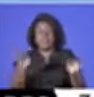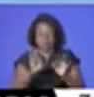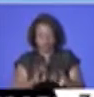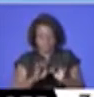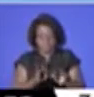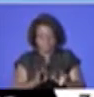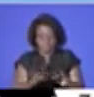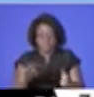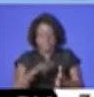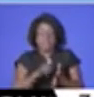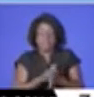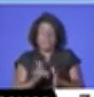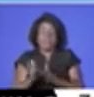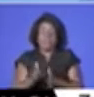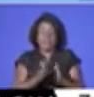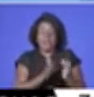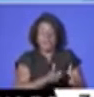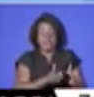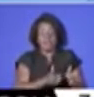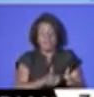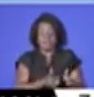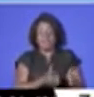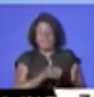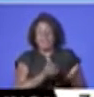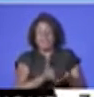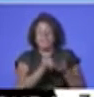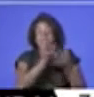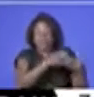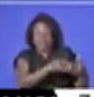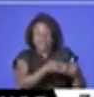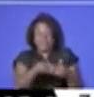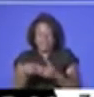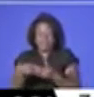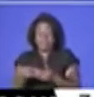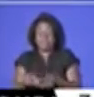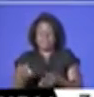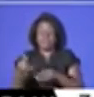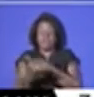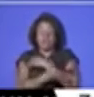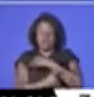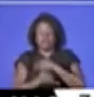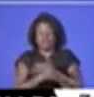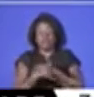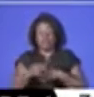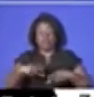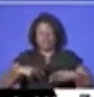this country towards food security from food insecurity.